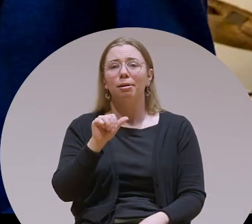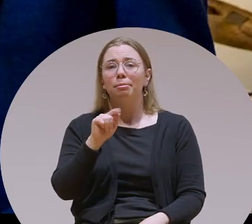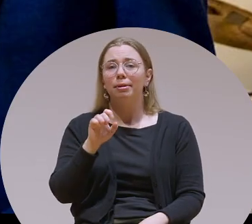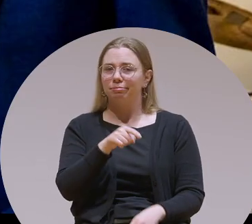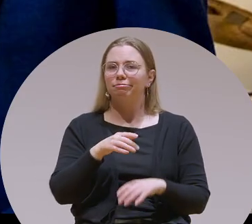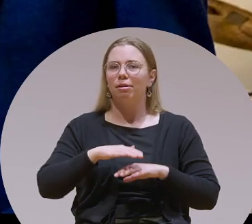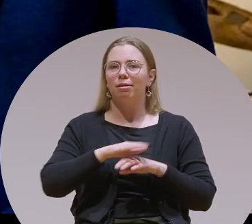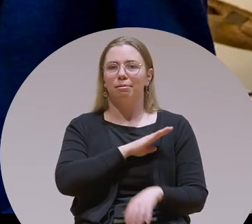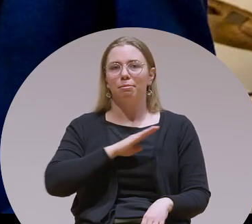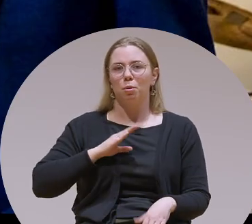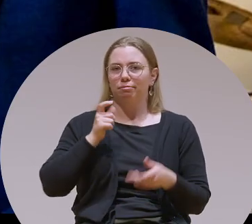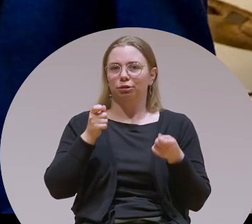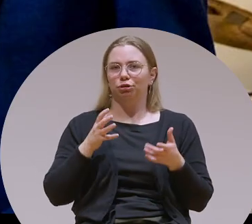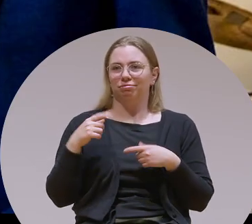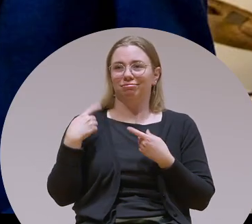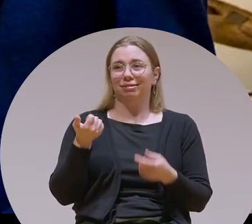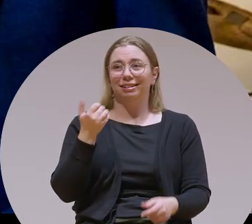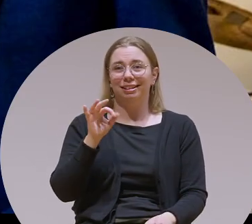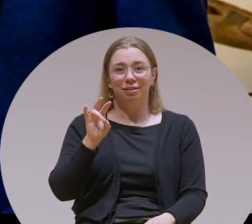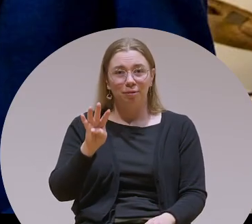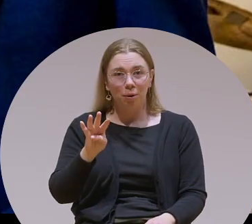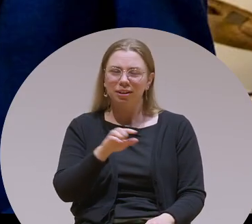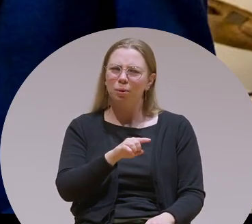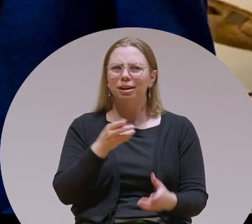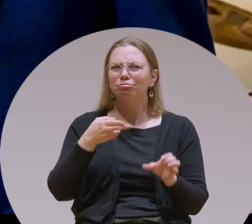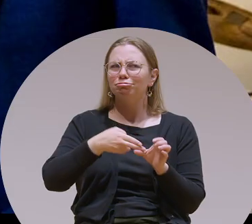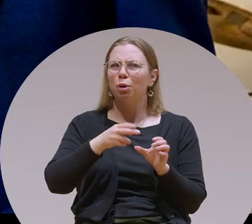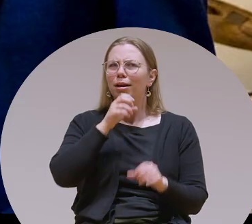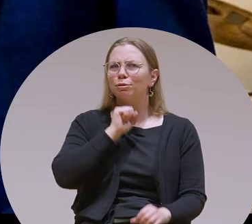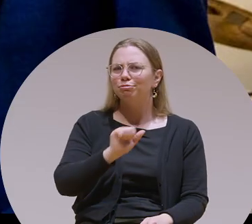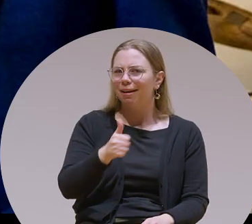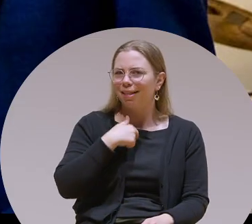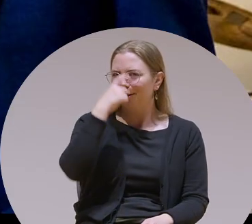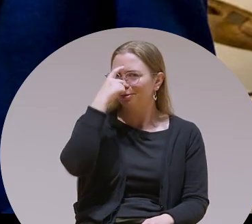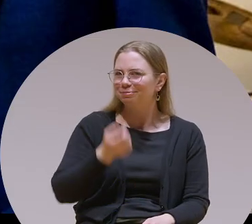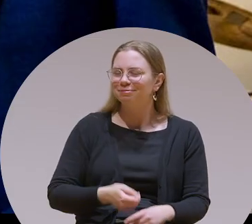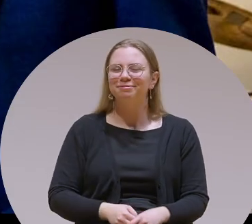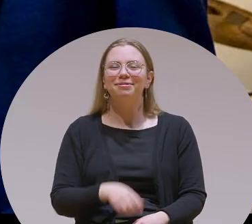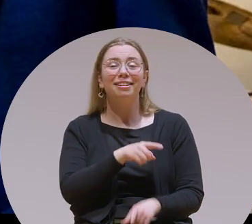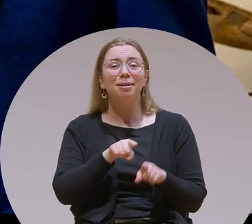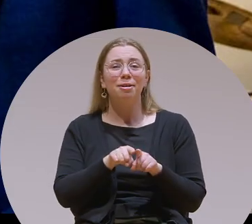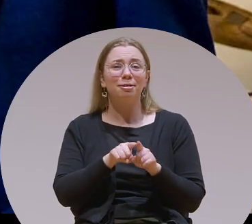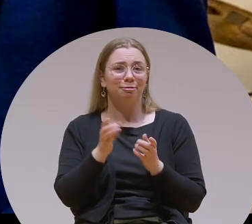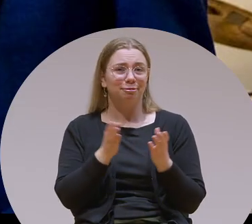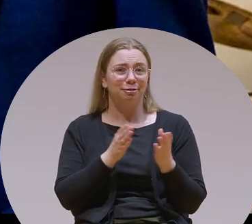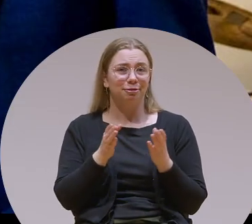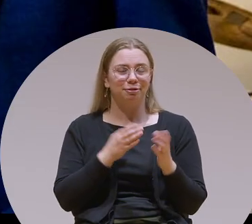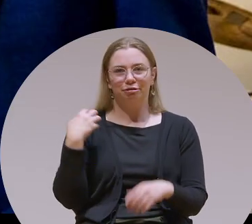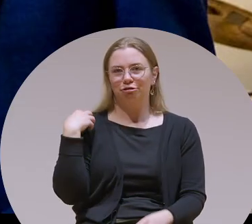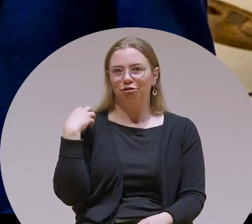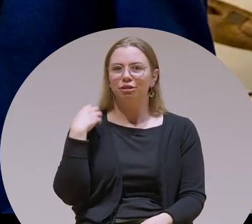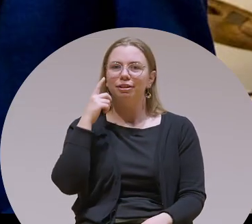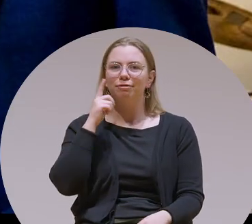Managers, since 1974, so he joined when he was about 10. And he's also served as the longtime